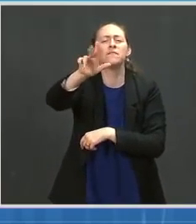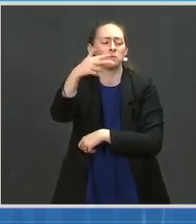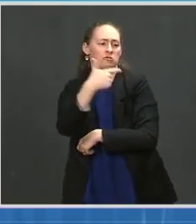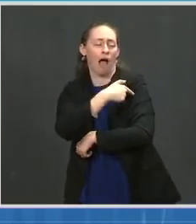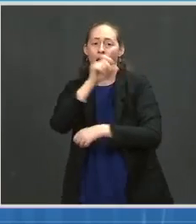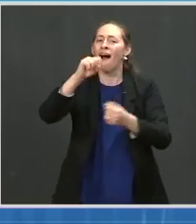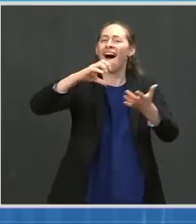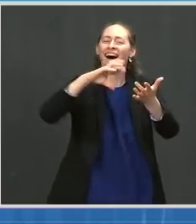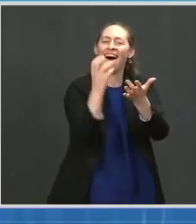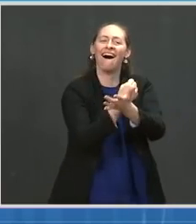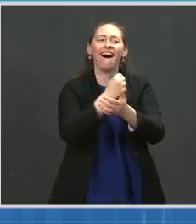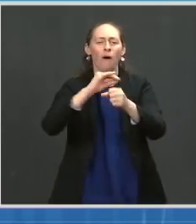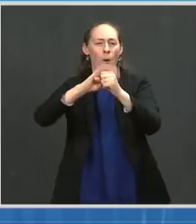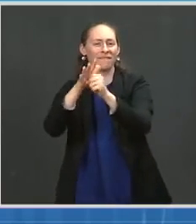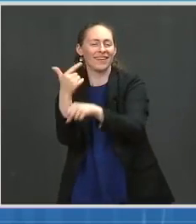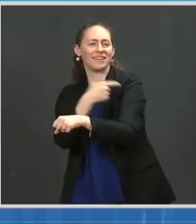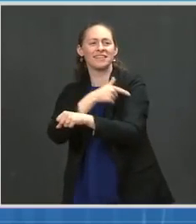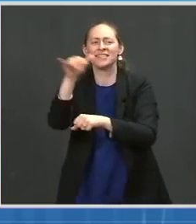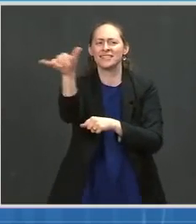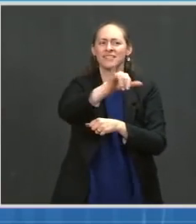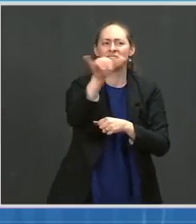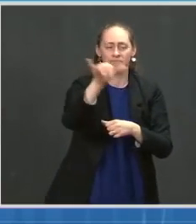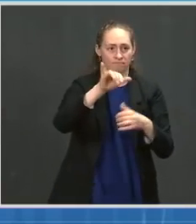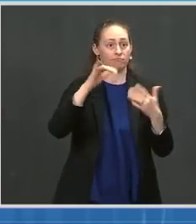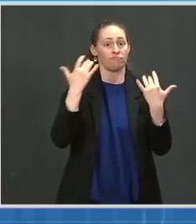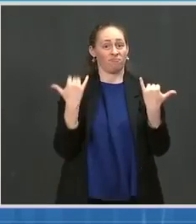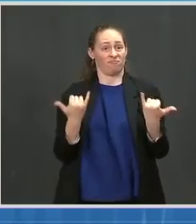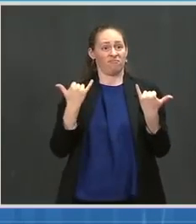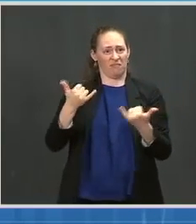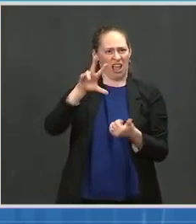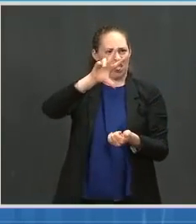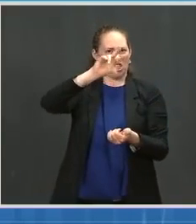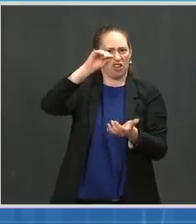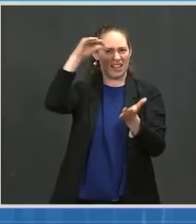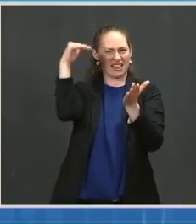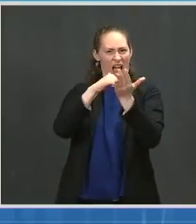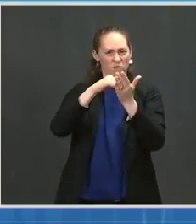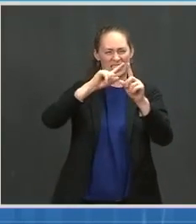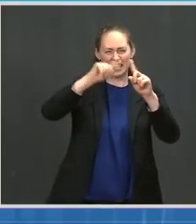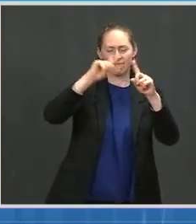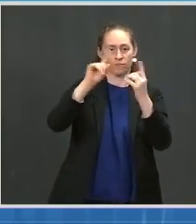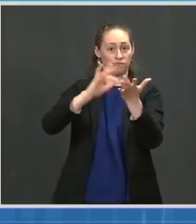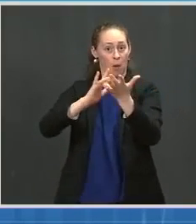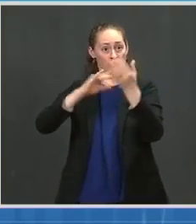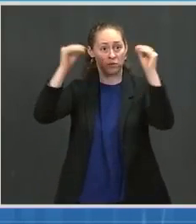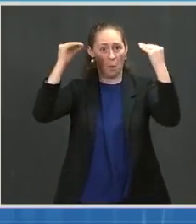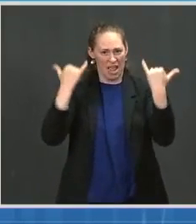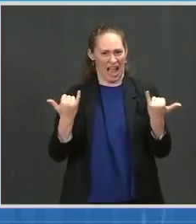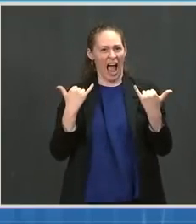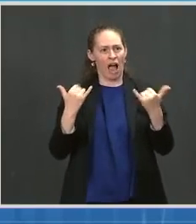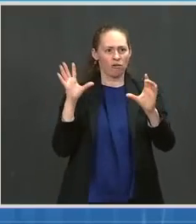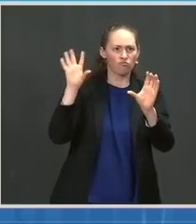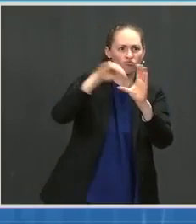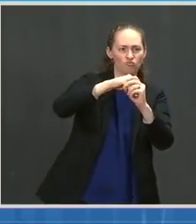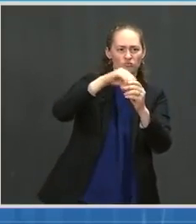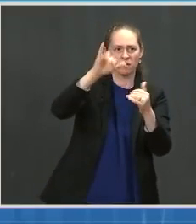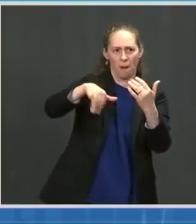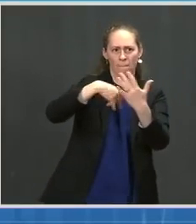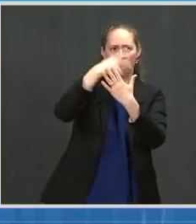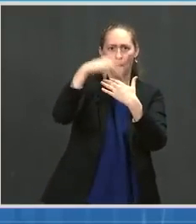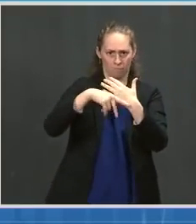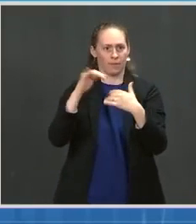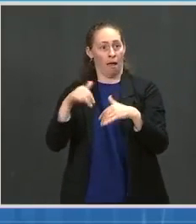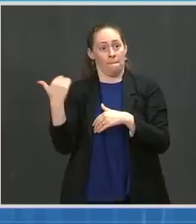Today, there are around 30,000 pharmacies participating in the program. That's an increase of over 70% in less than 2